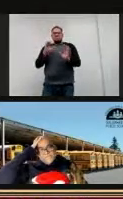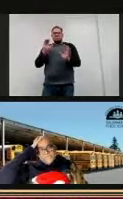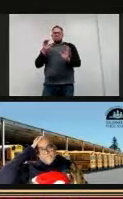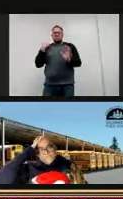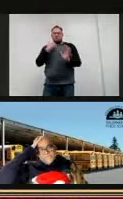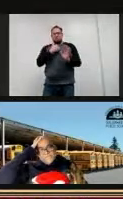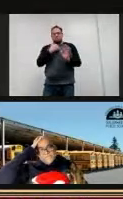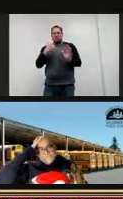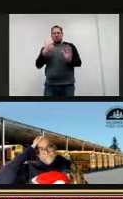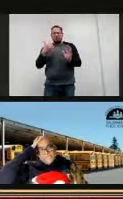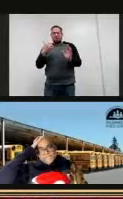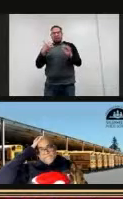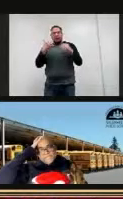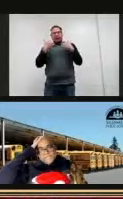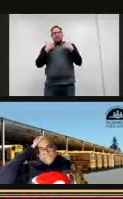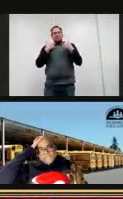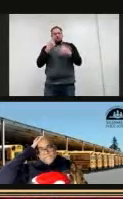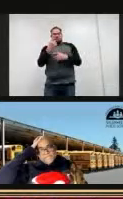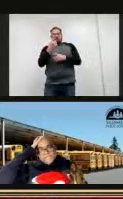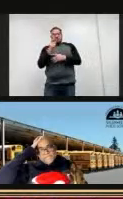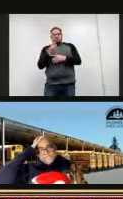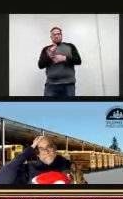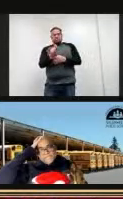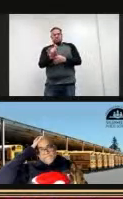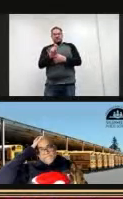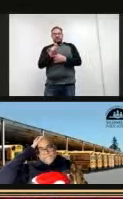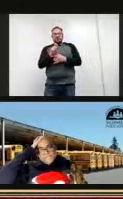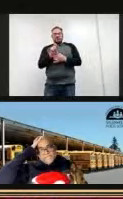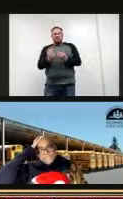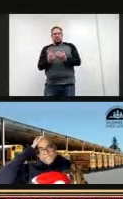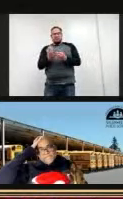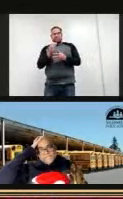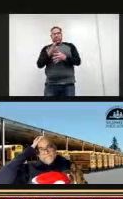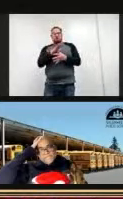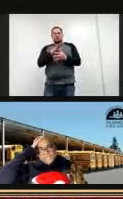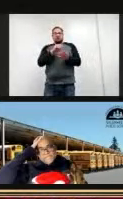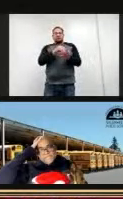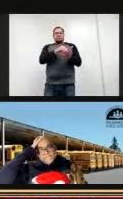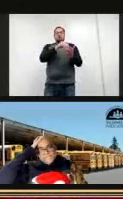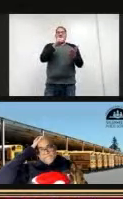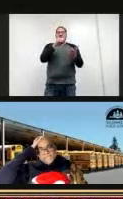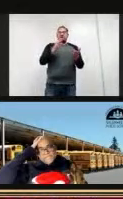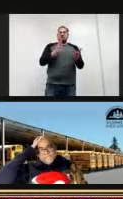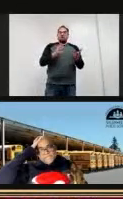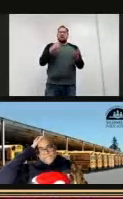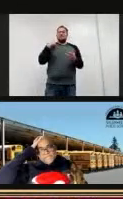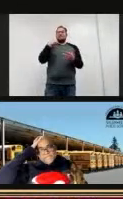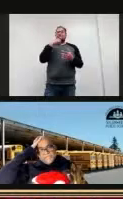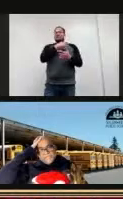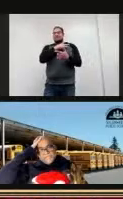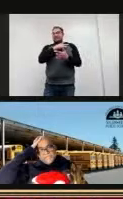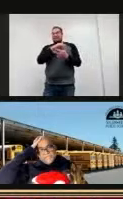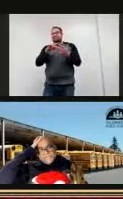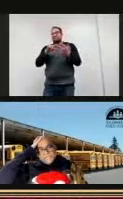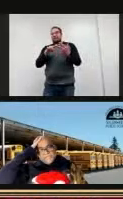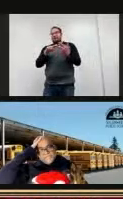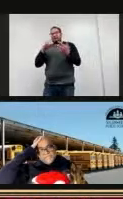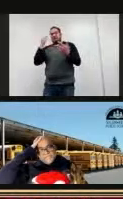have one bullet that says places top priority on student, staff, and